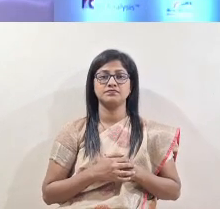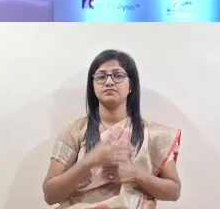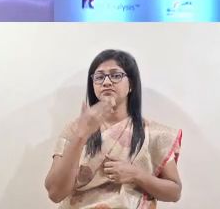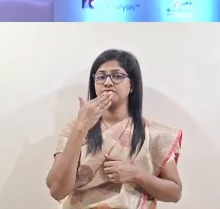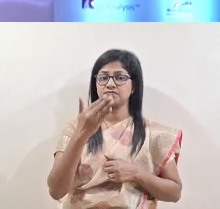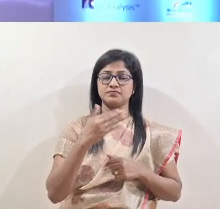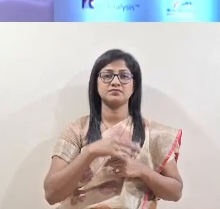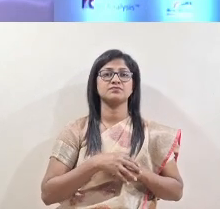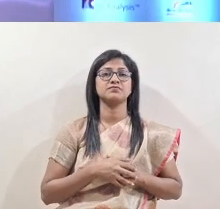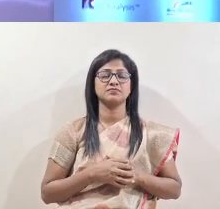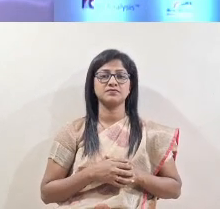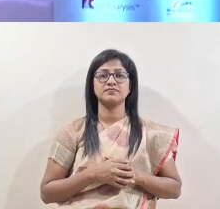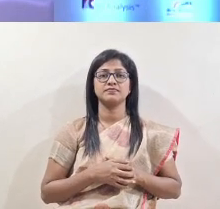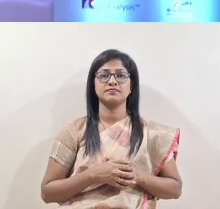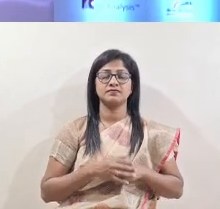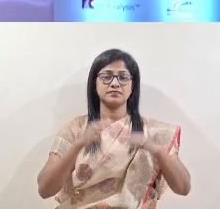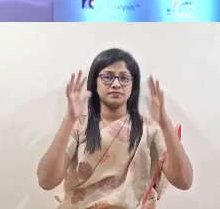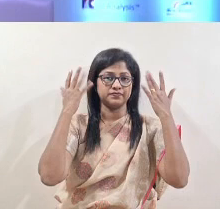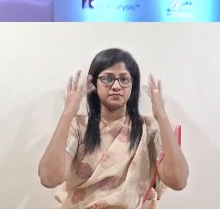Thank you.